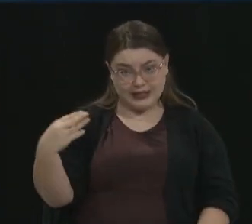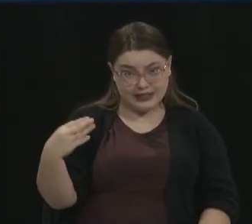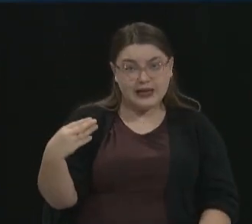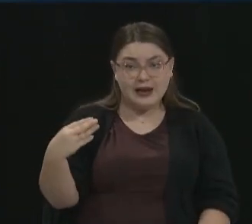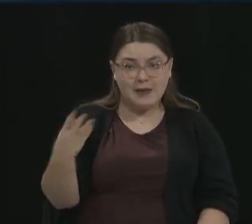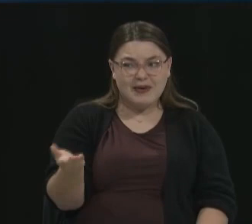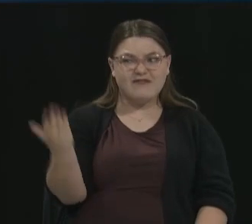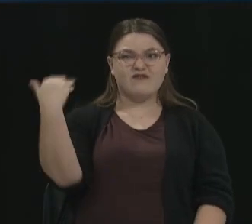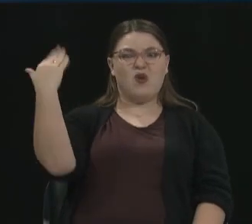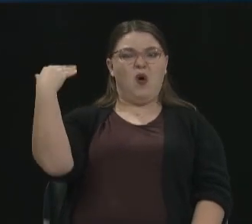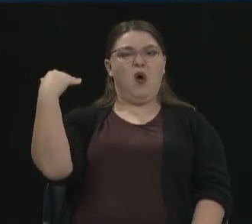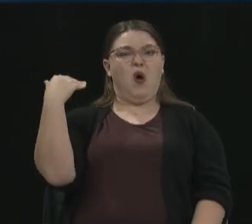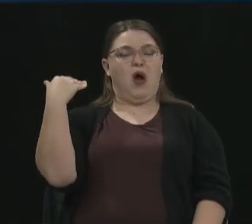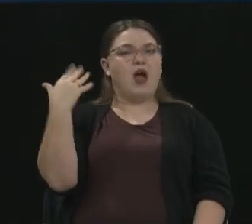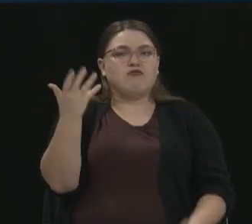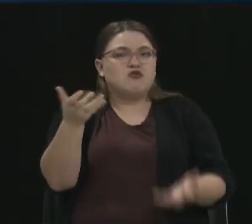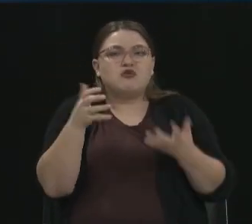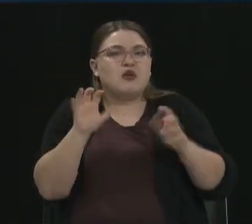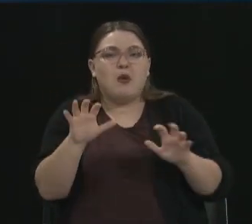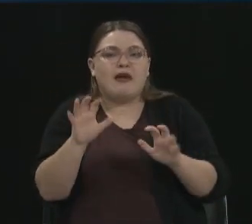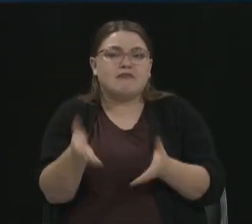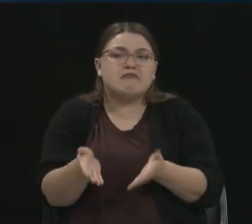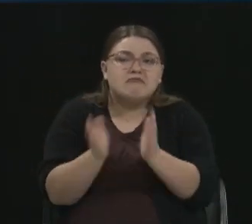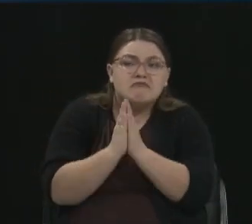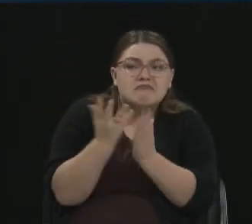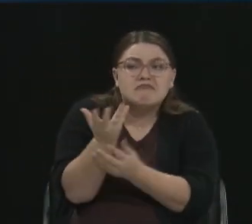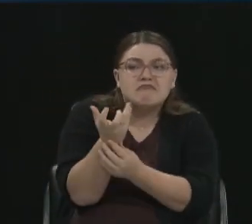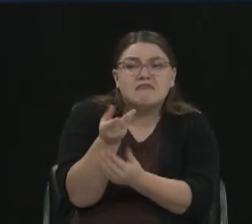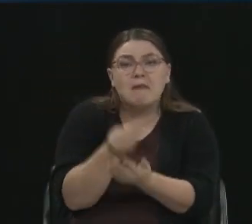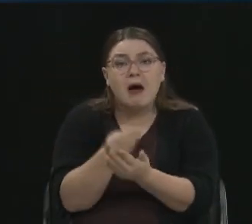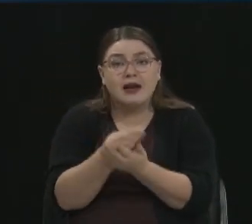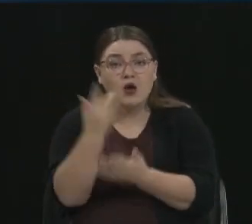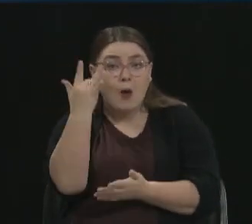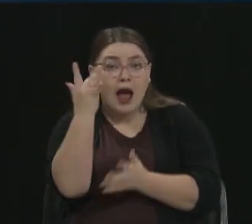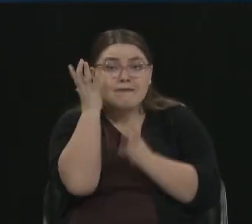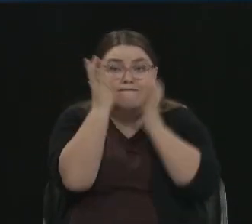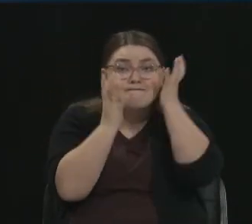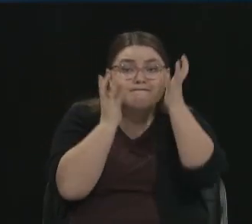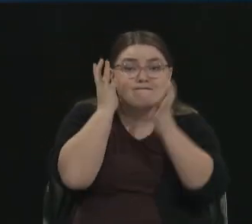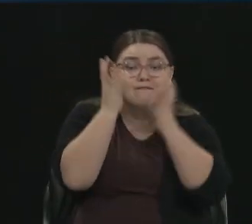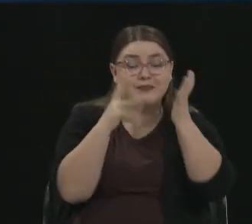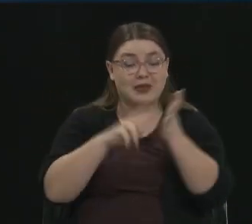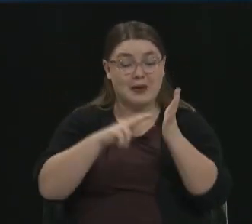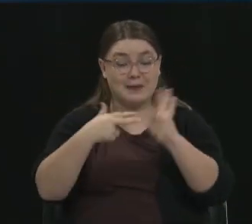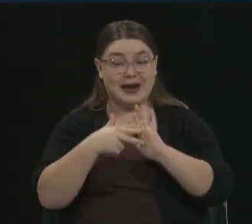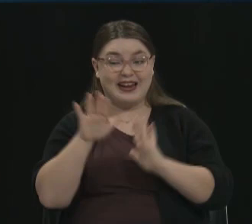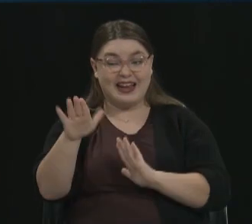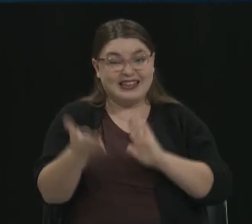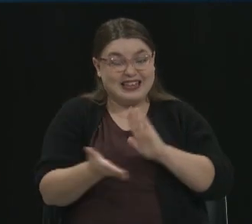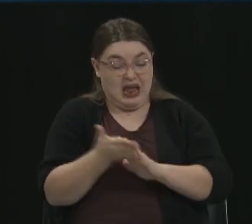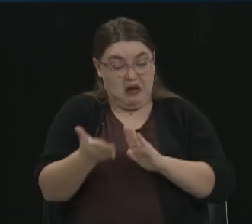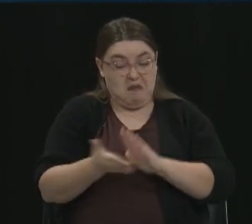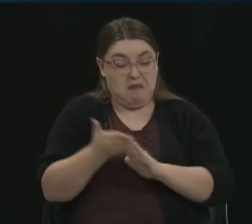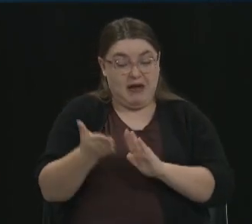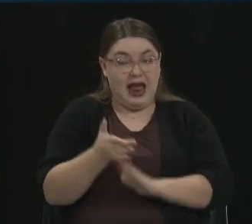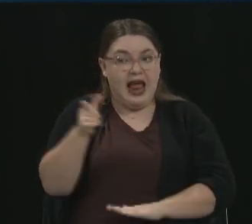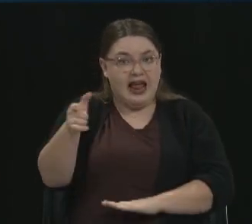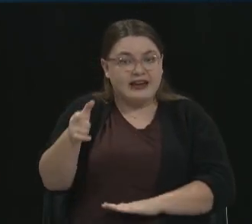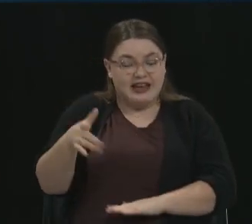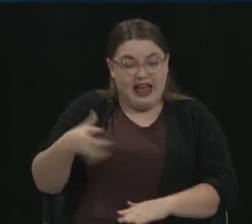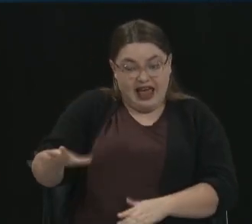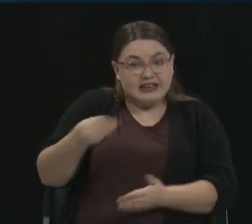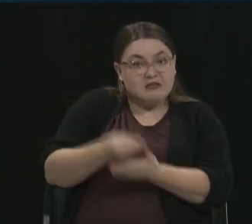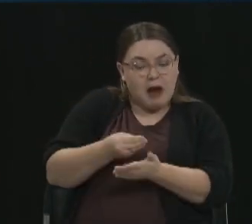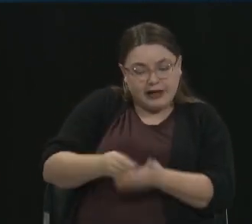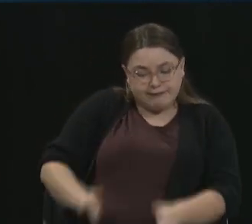for money. And so Washington himself probably funded whatever effort or campaign he might have had in that very